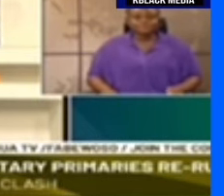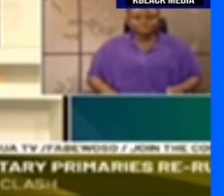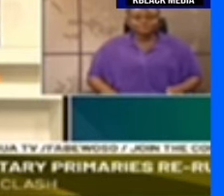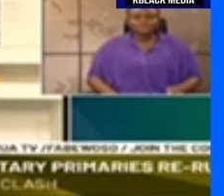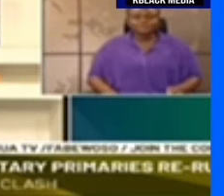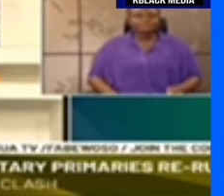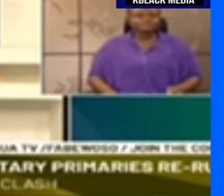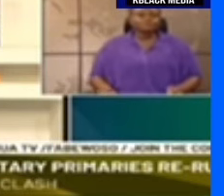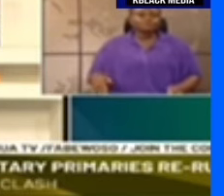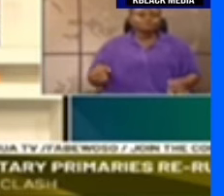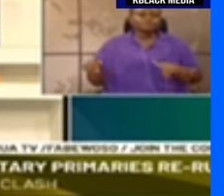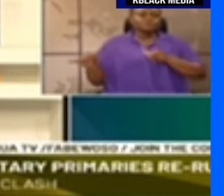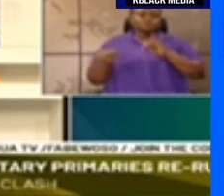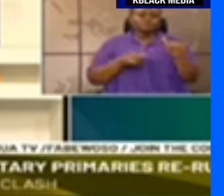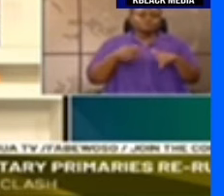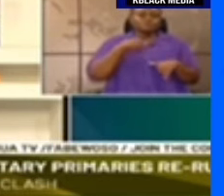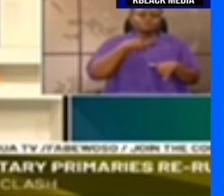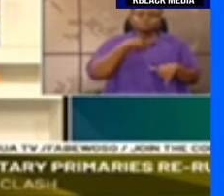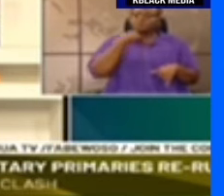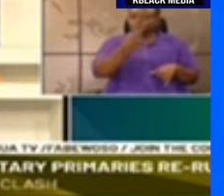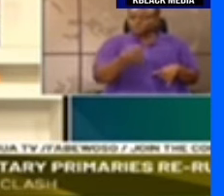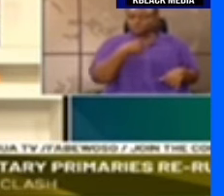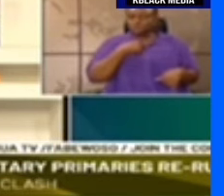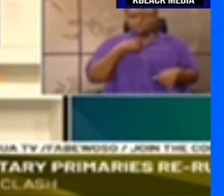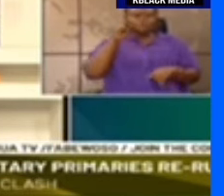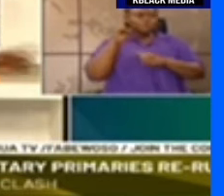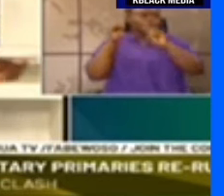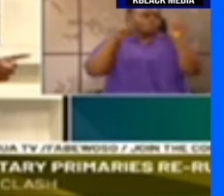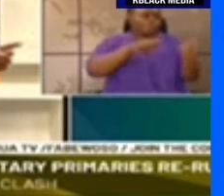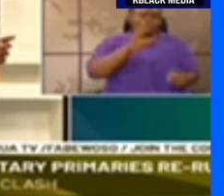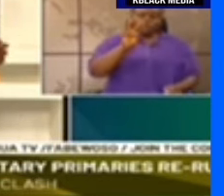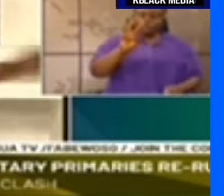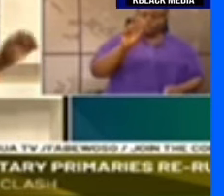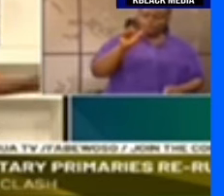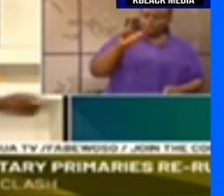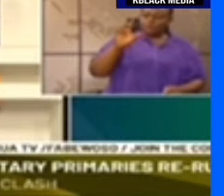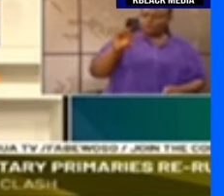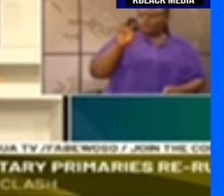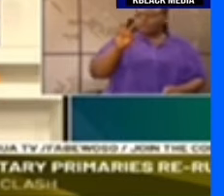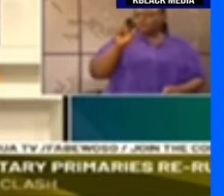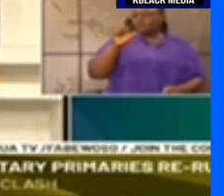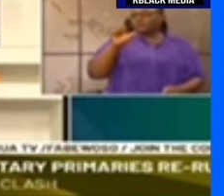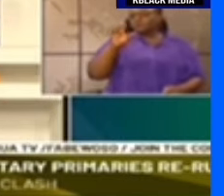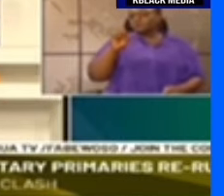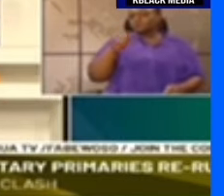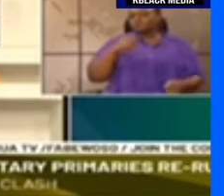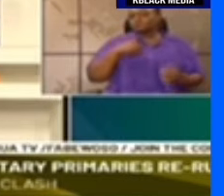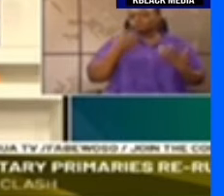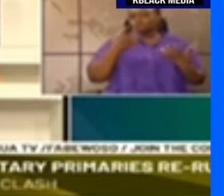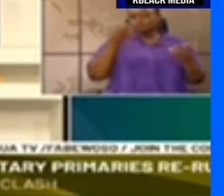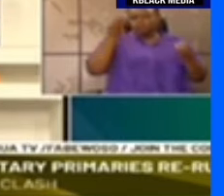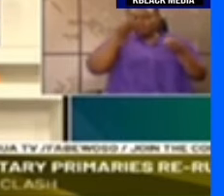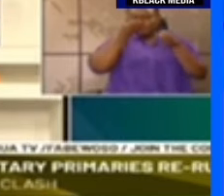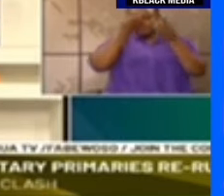But like I've told you, me se me ko wale wale, no me ko kwaji a better understanding of what went on yesterday. Prior